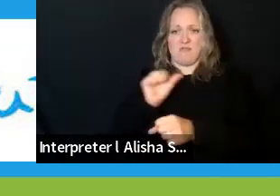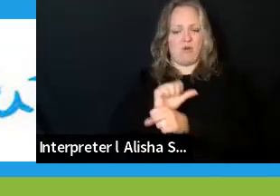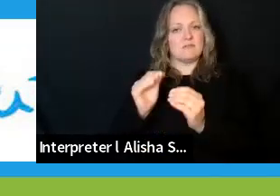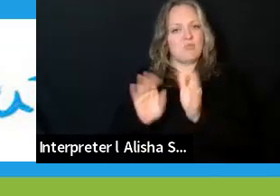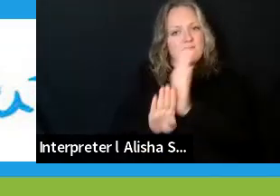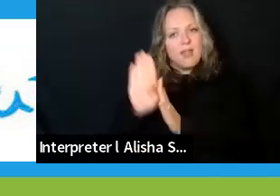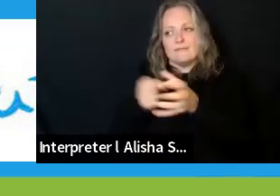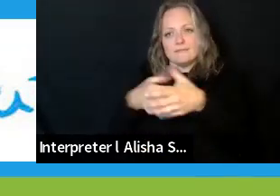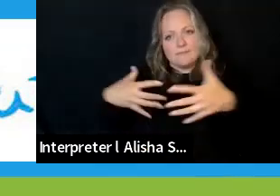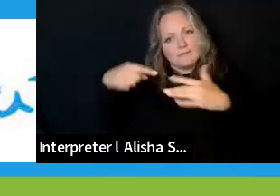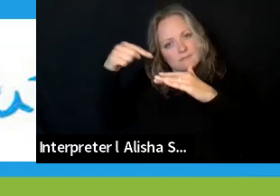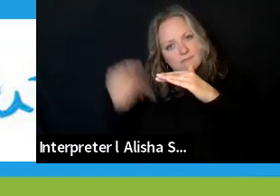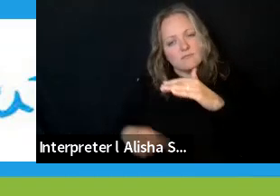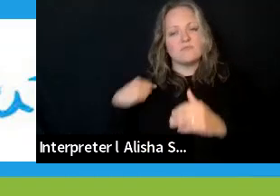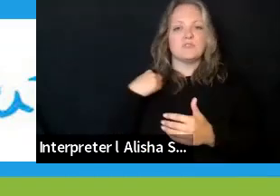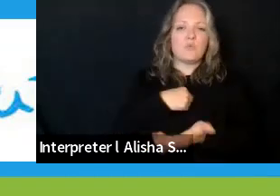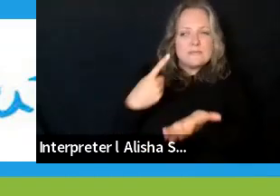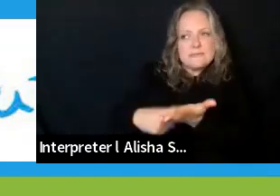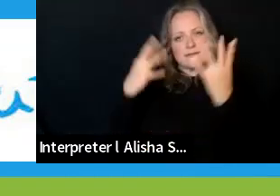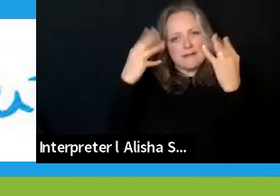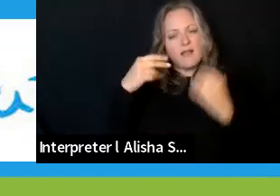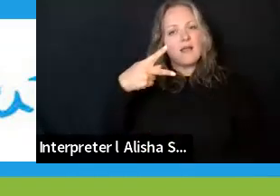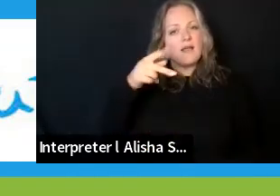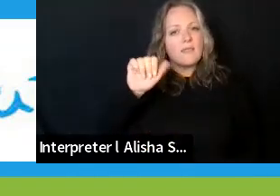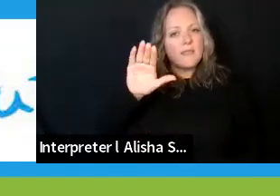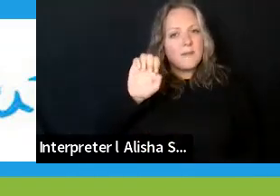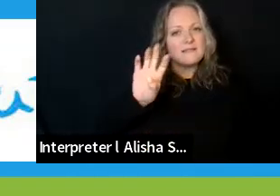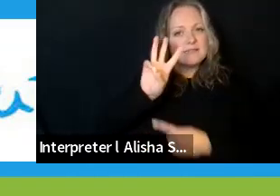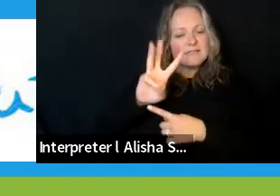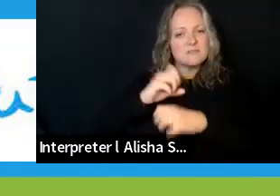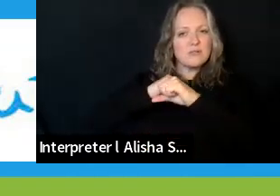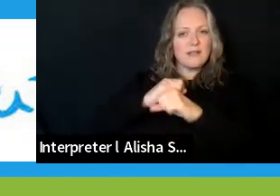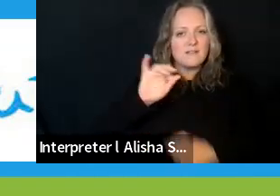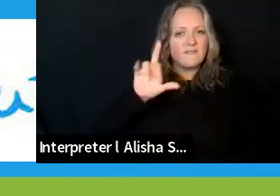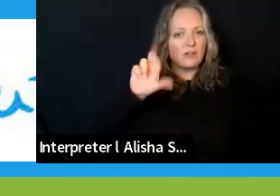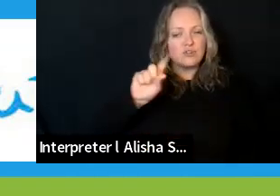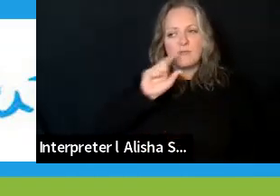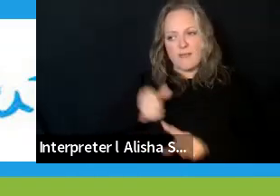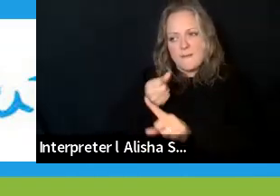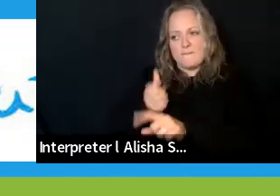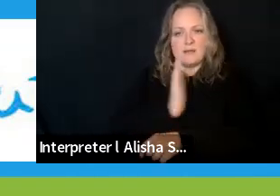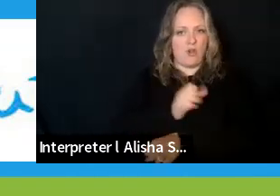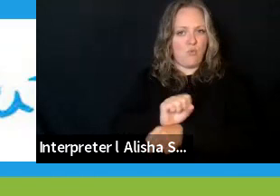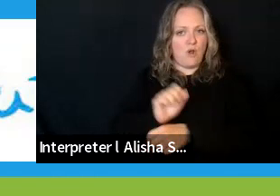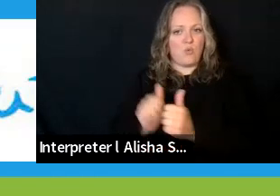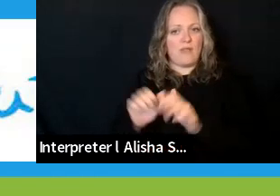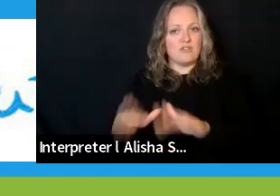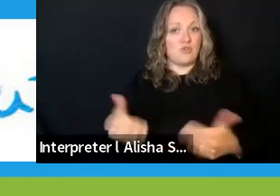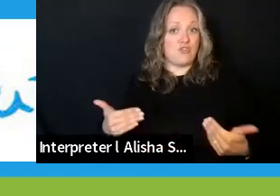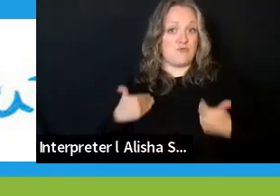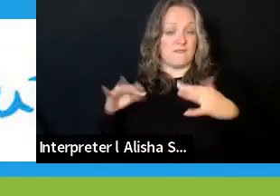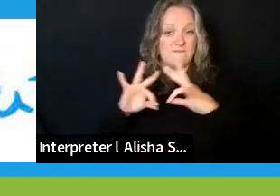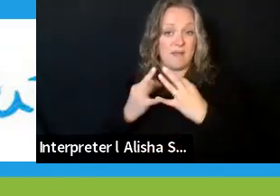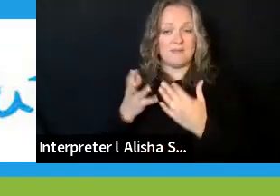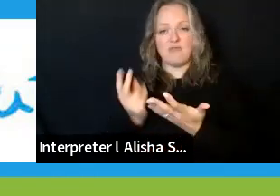dive into those PACEs, the 6 protective factors, the impact of the 6 premises on our work with children, youth, and families, and review